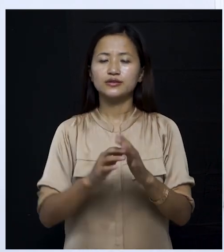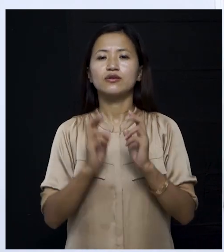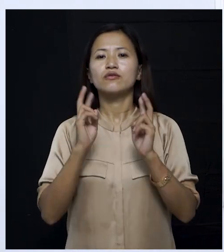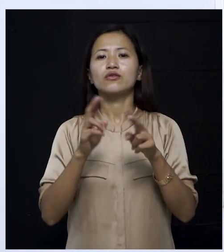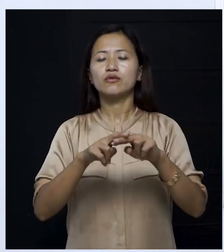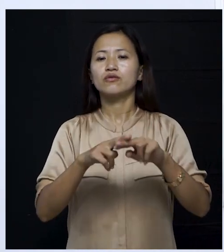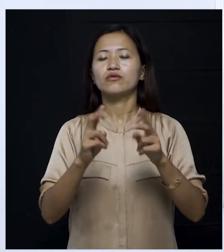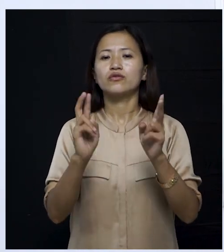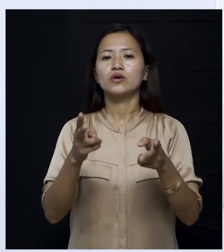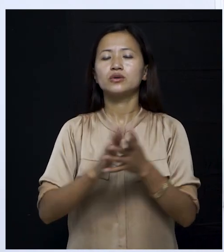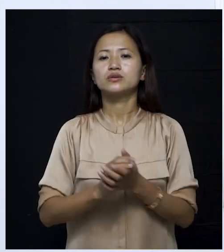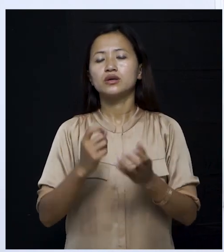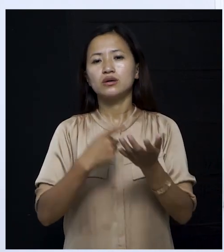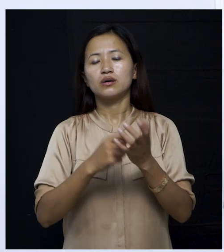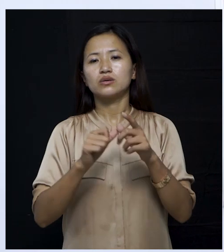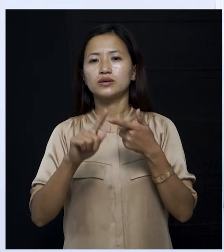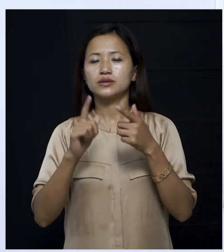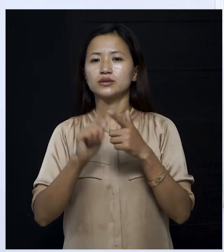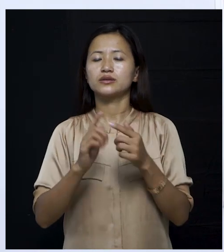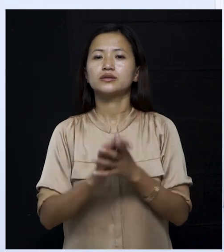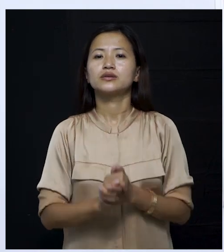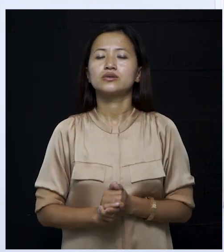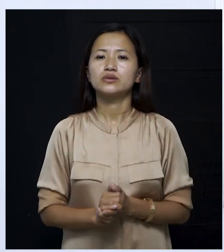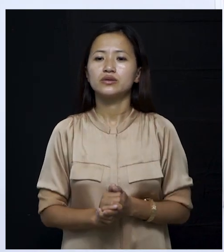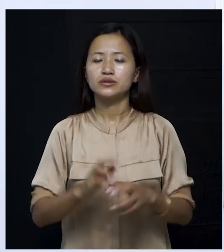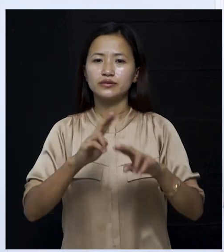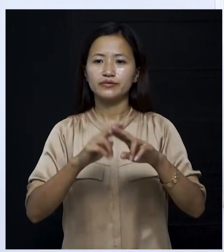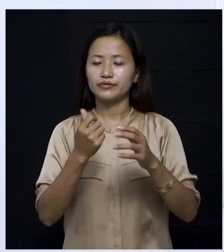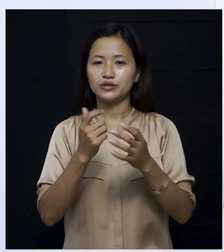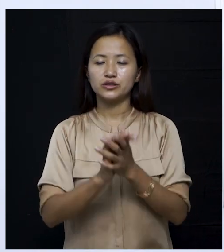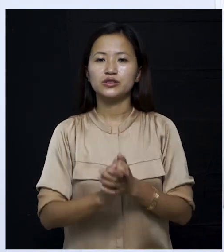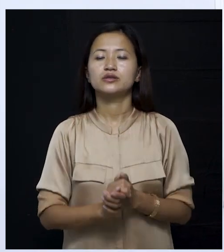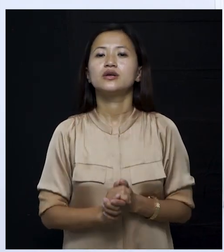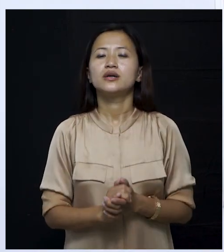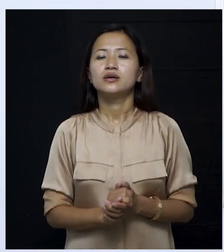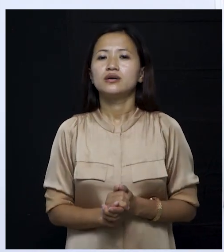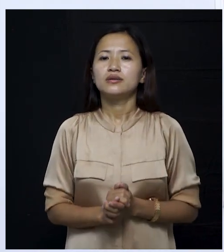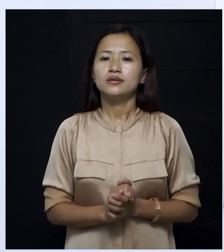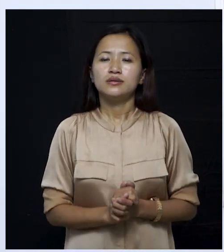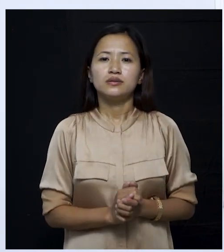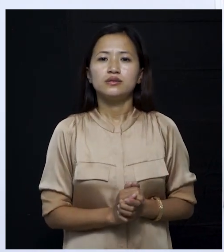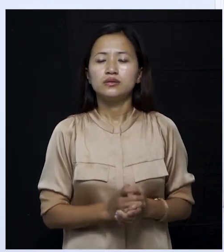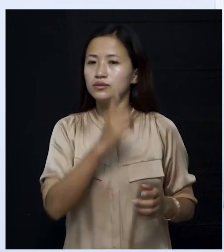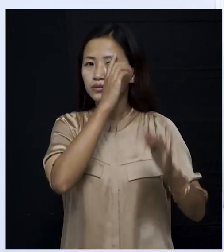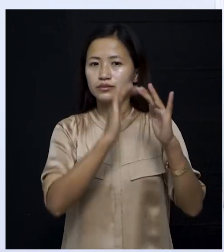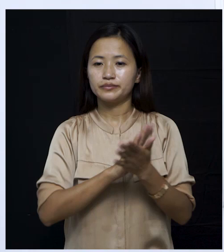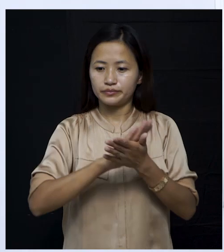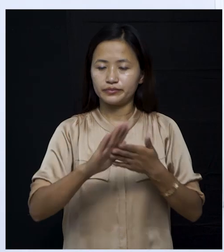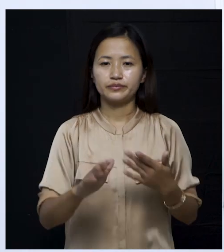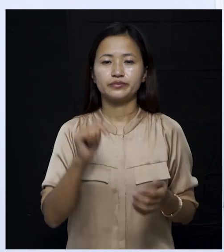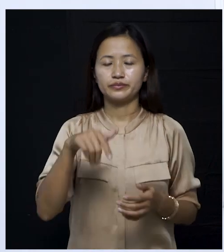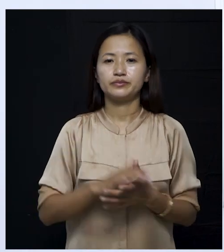it plays one of the most important role in the formal financial institution. So I hope you are clear with